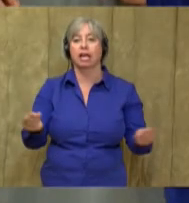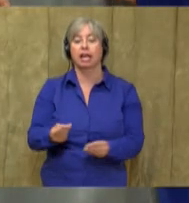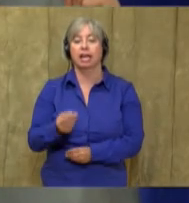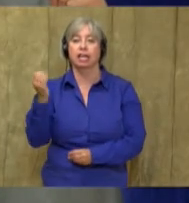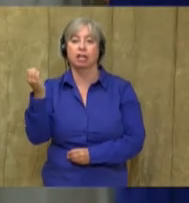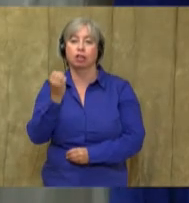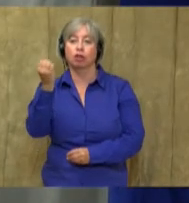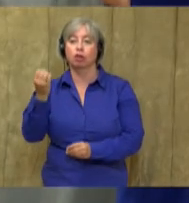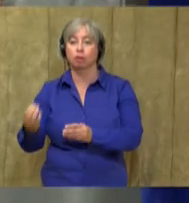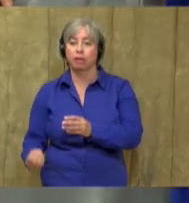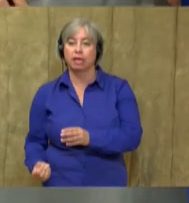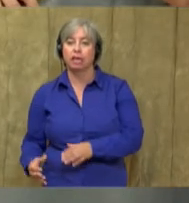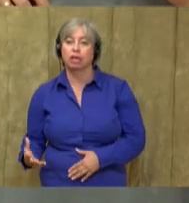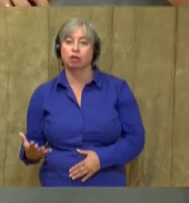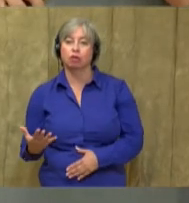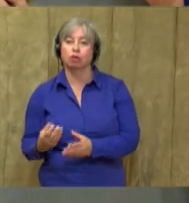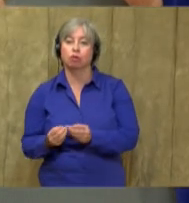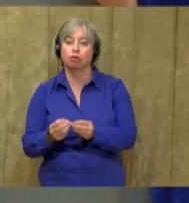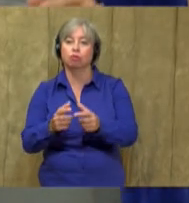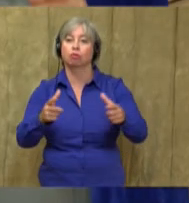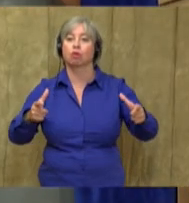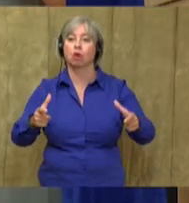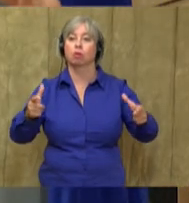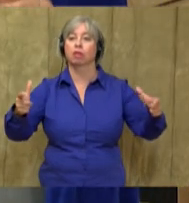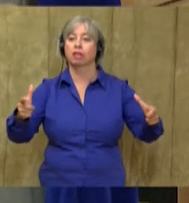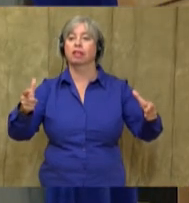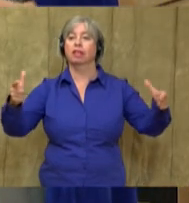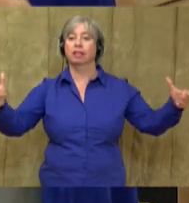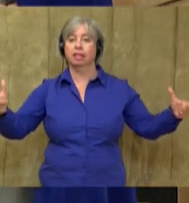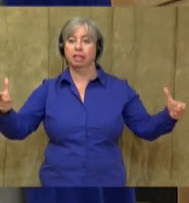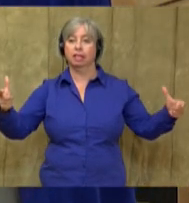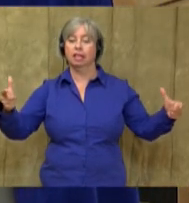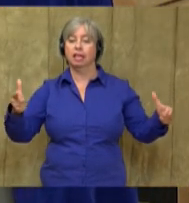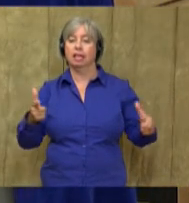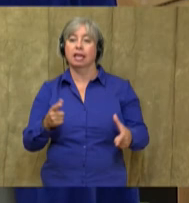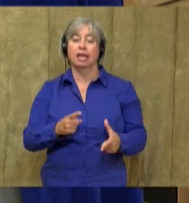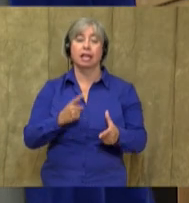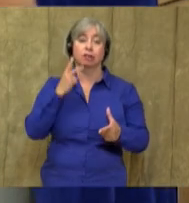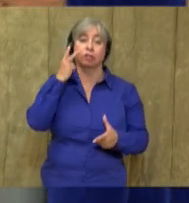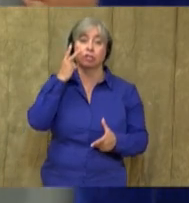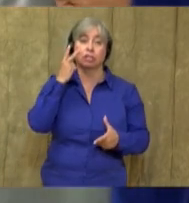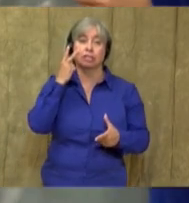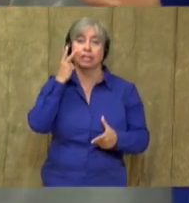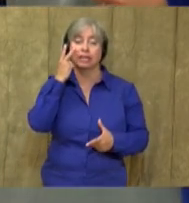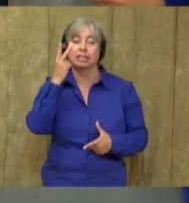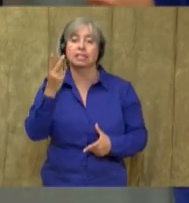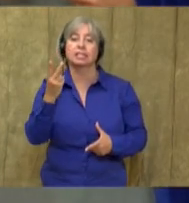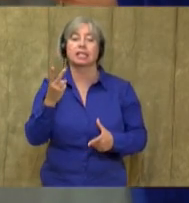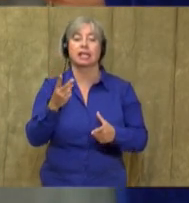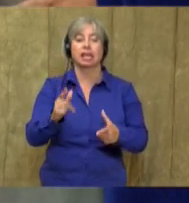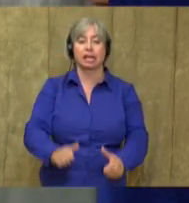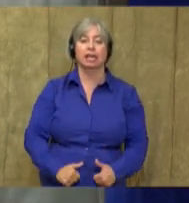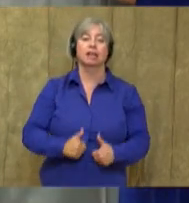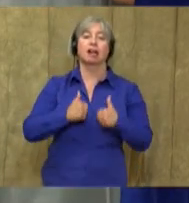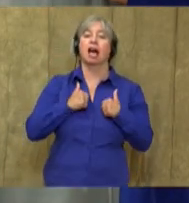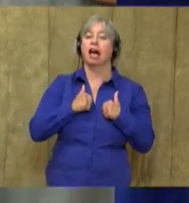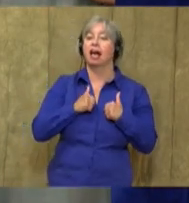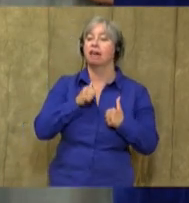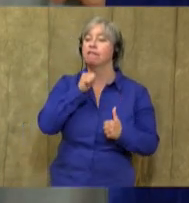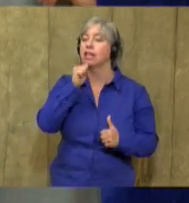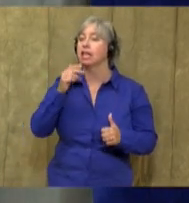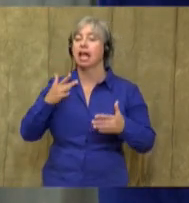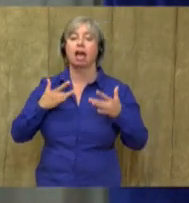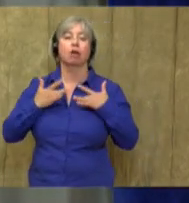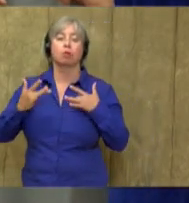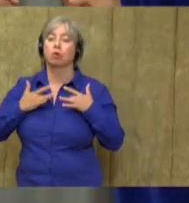Europeans are going to start worrying more about life and the good things in life instead of worrying about death all